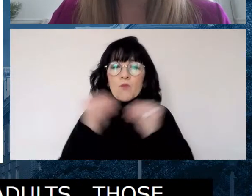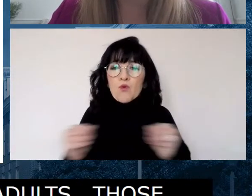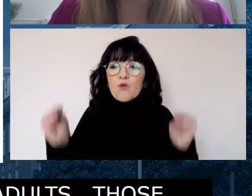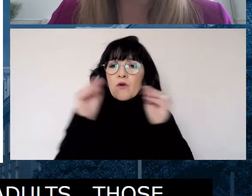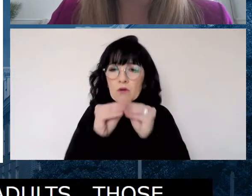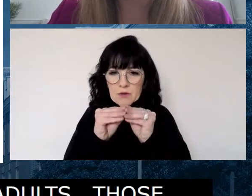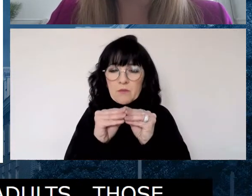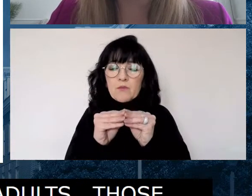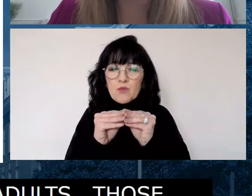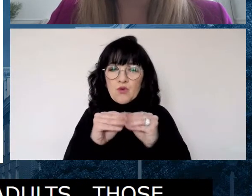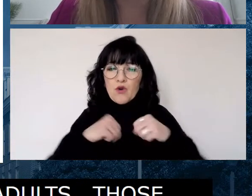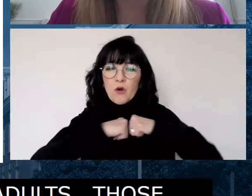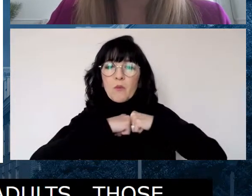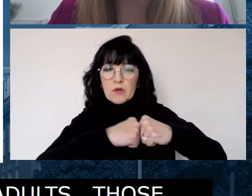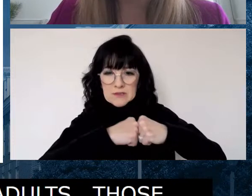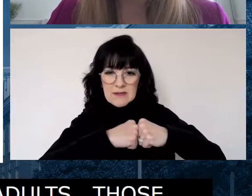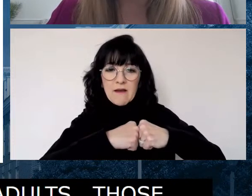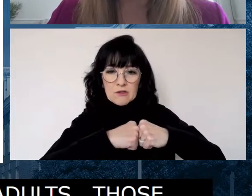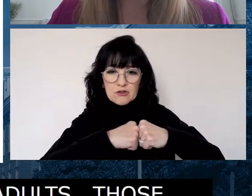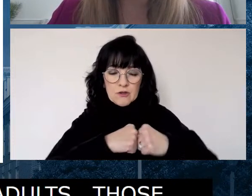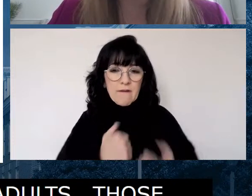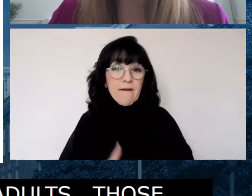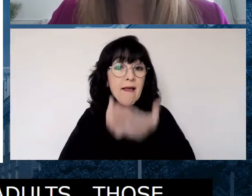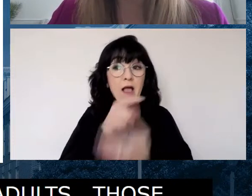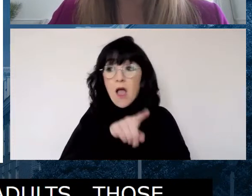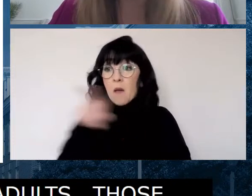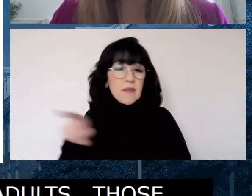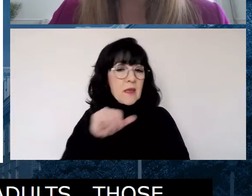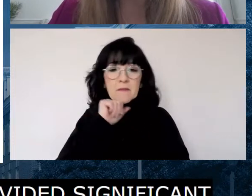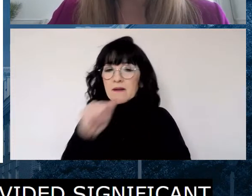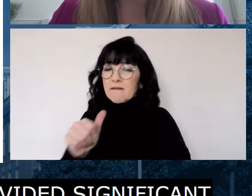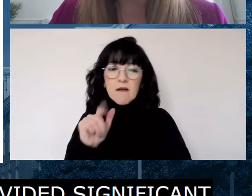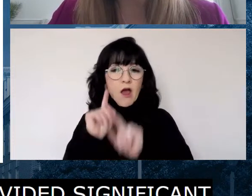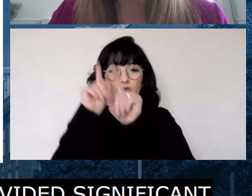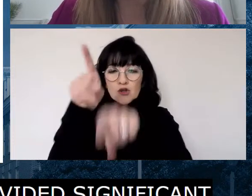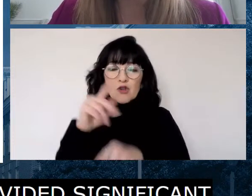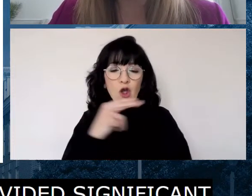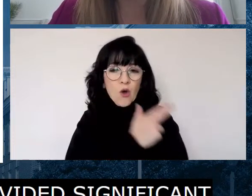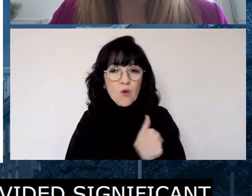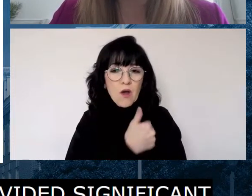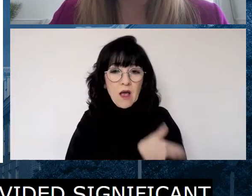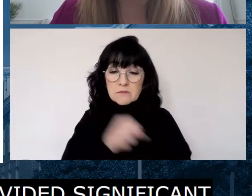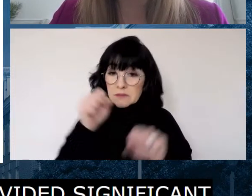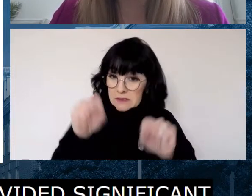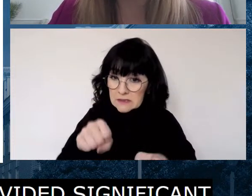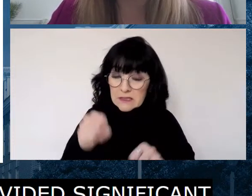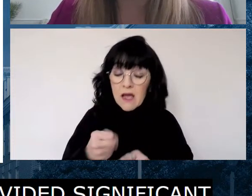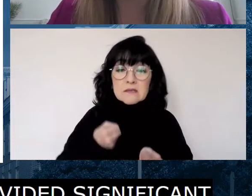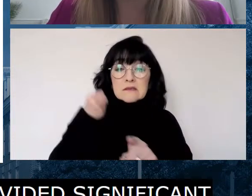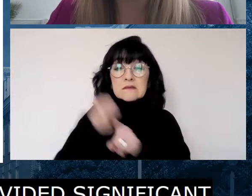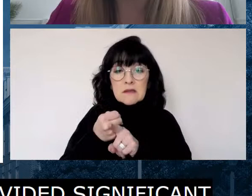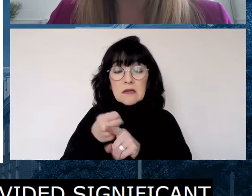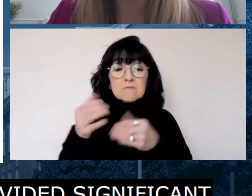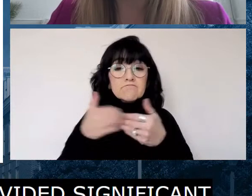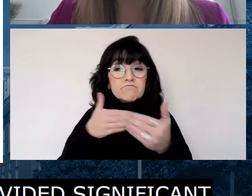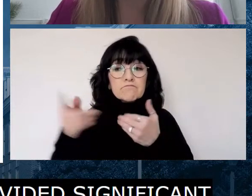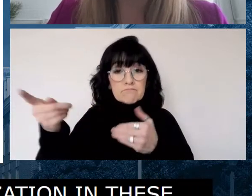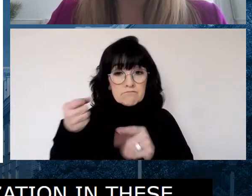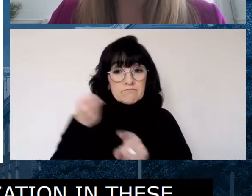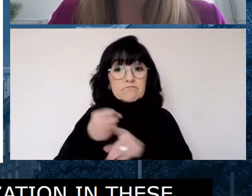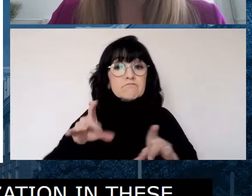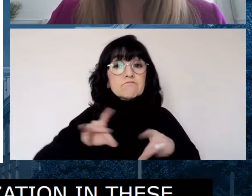COVID hospitalization in these older age groups, even when the Omicron variant became predominant.